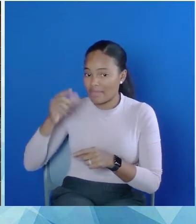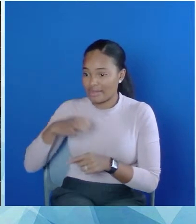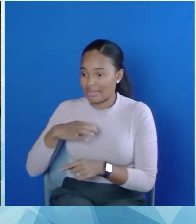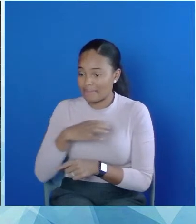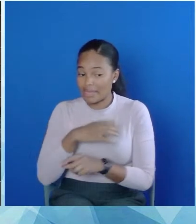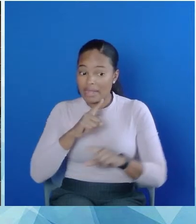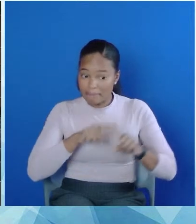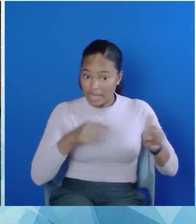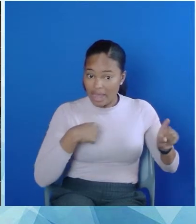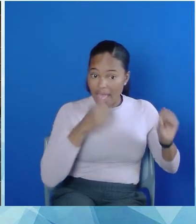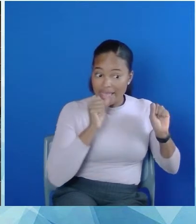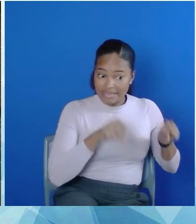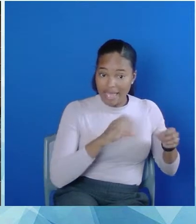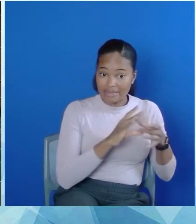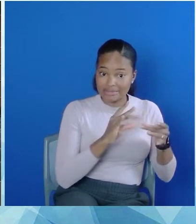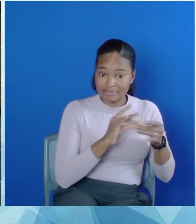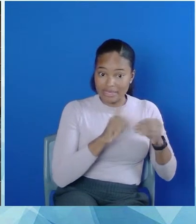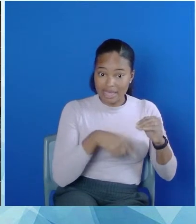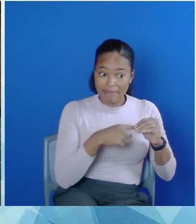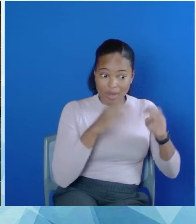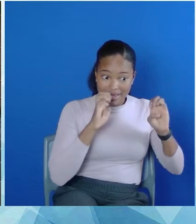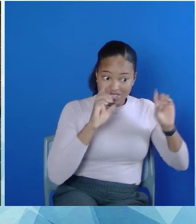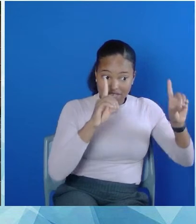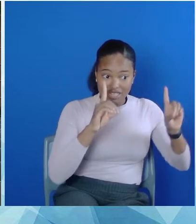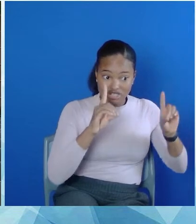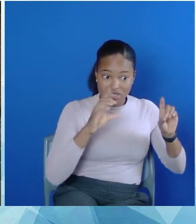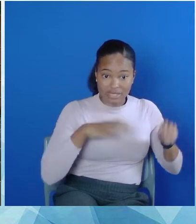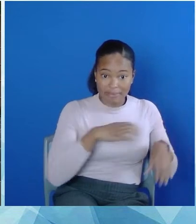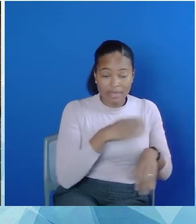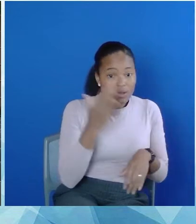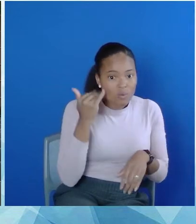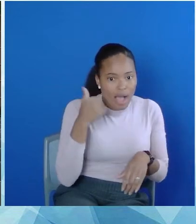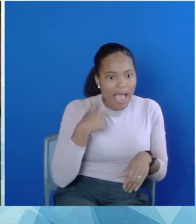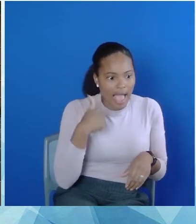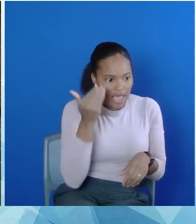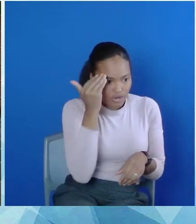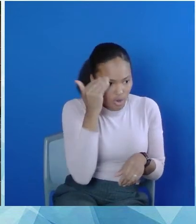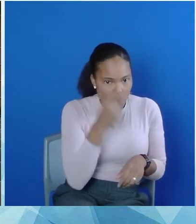I know everybody on the Education Committee, and I've met with them and worked with them